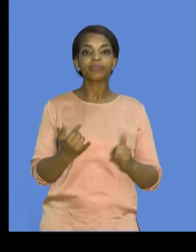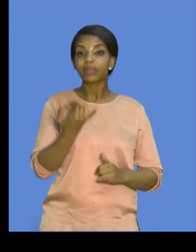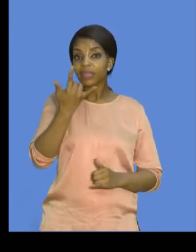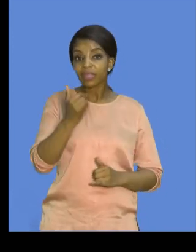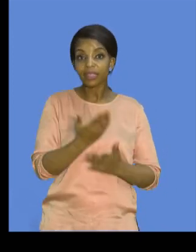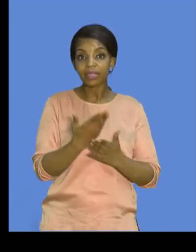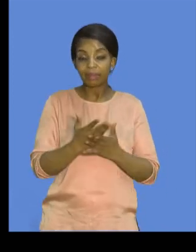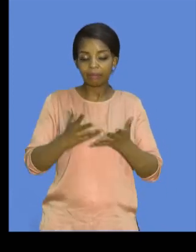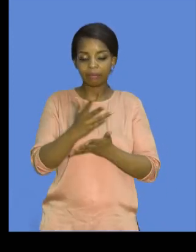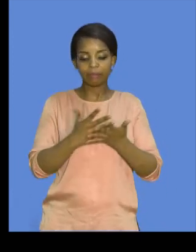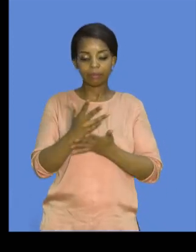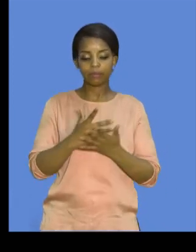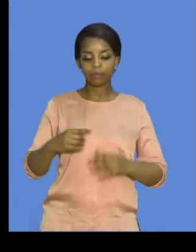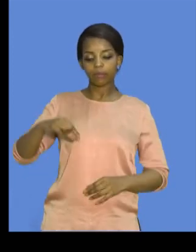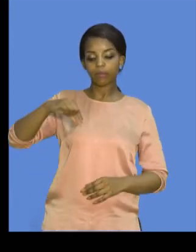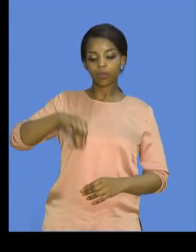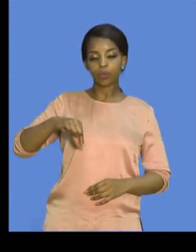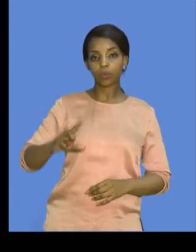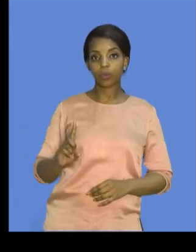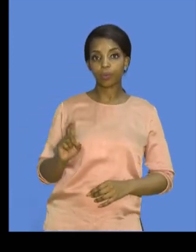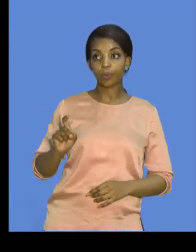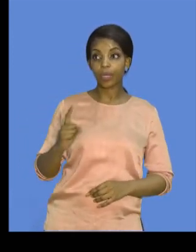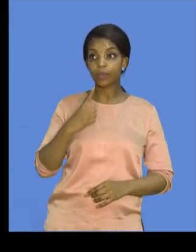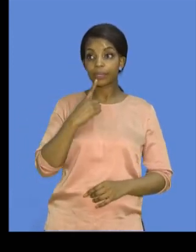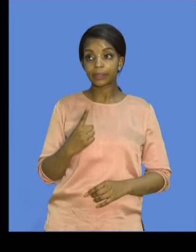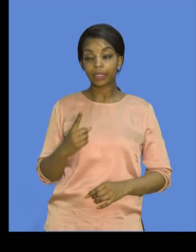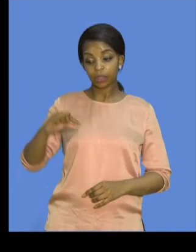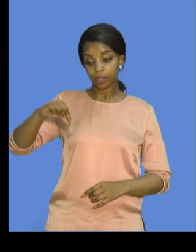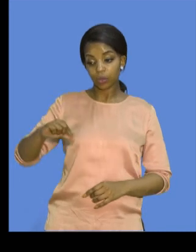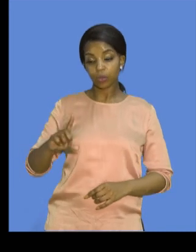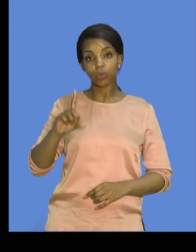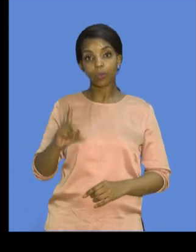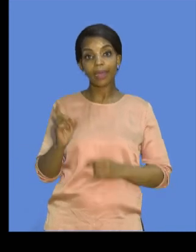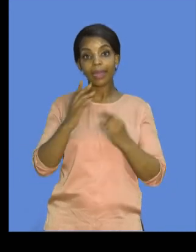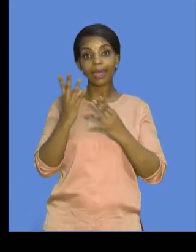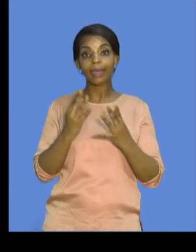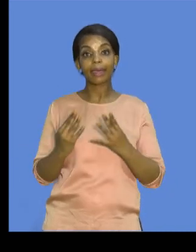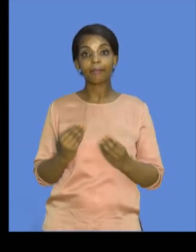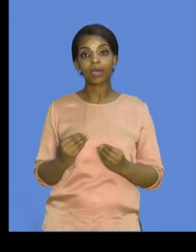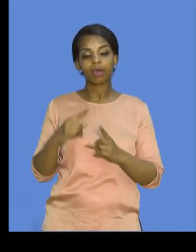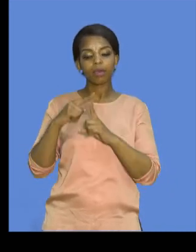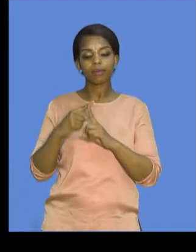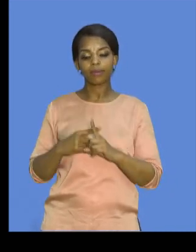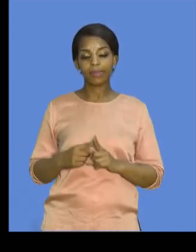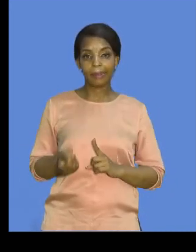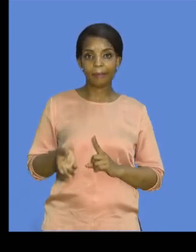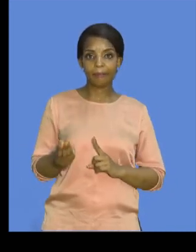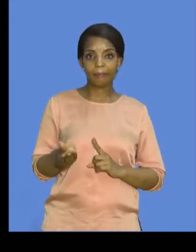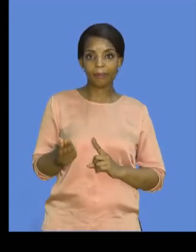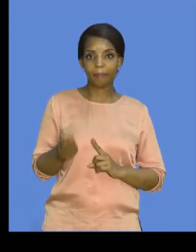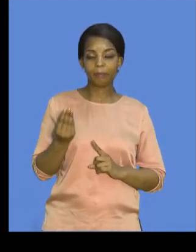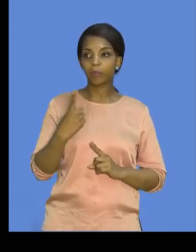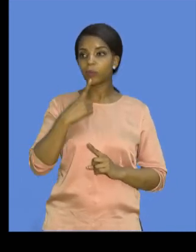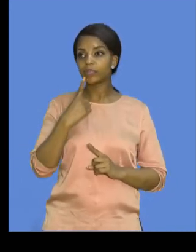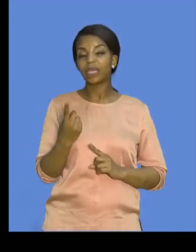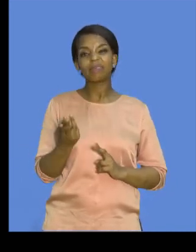talk about Q1 for argument's sake, the number of electrons that Q1 actually gained. So if we would say to us,